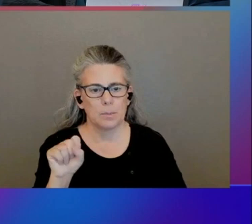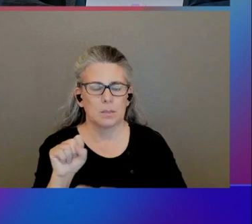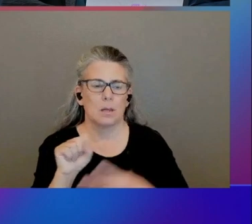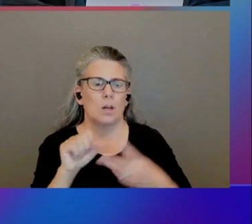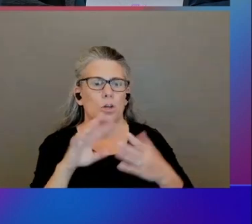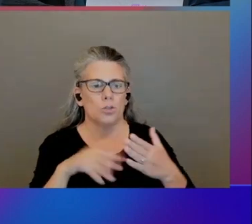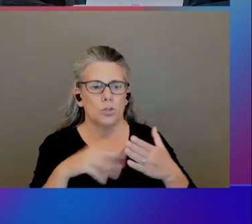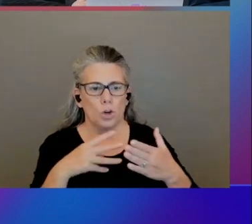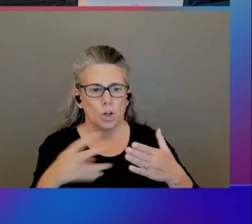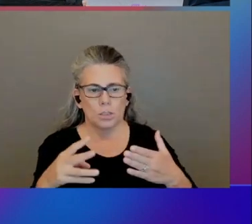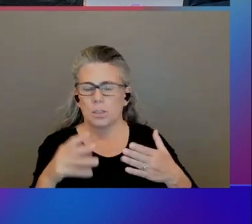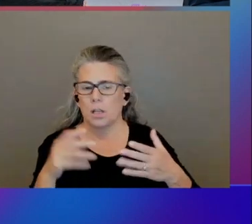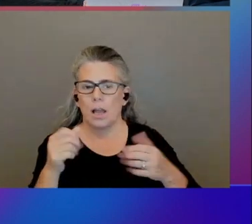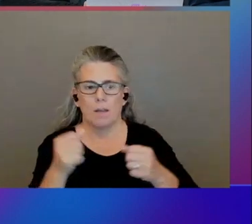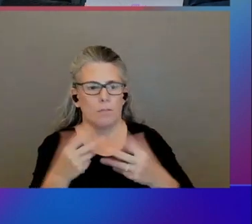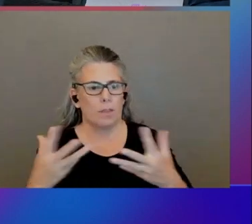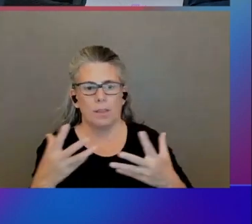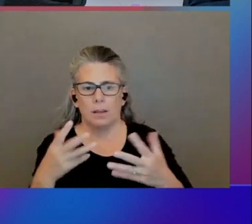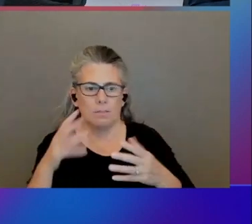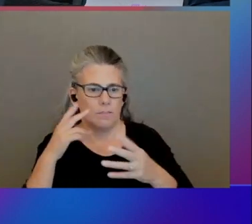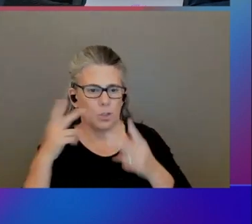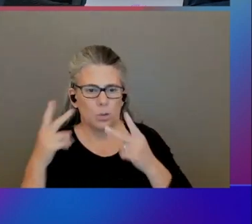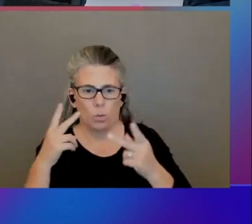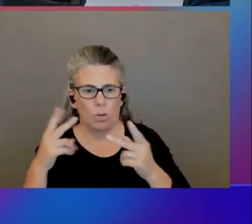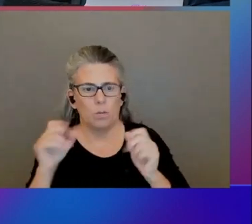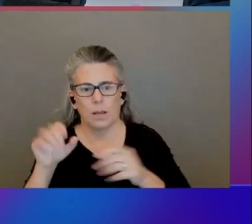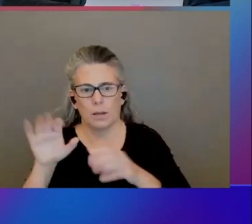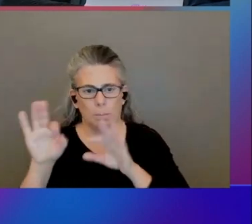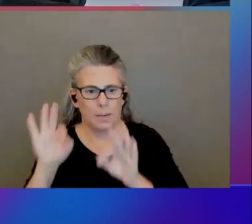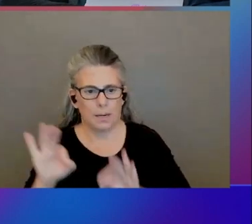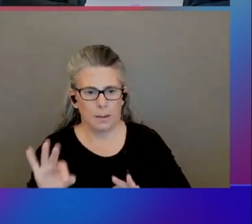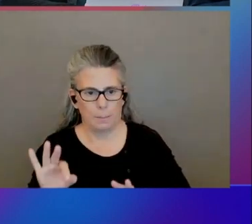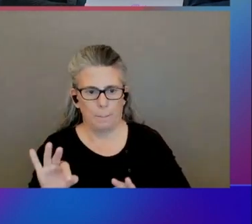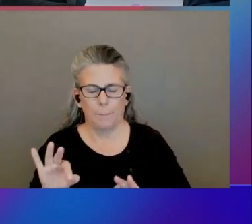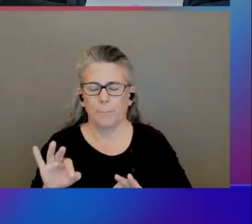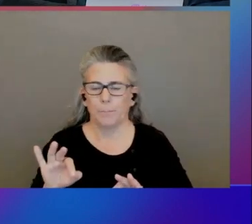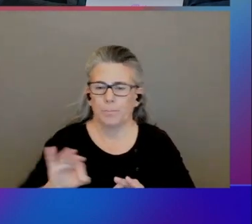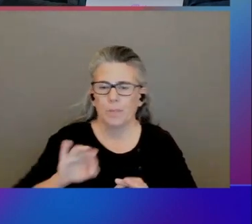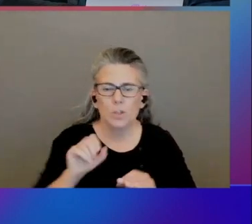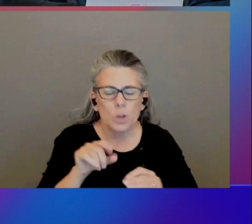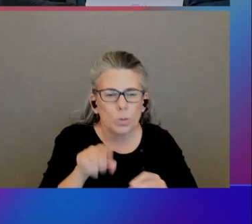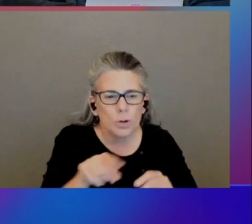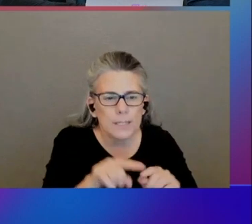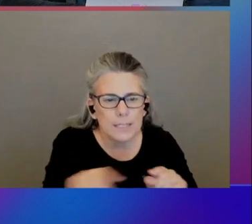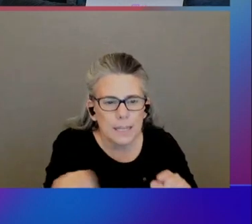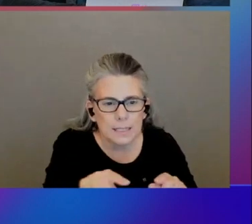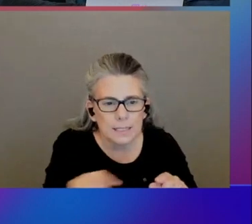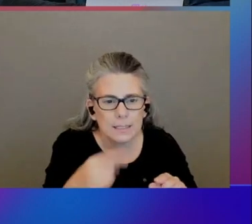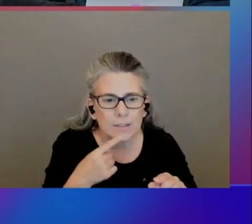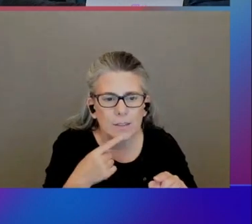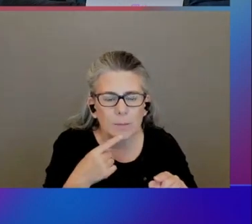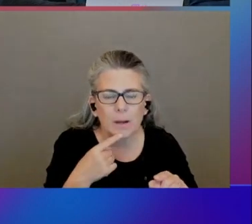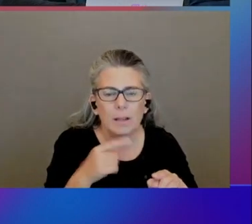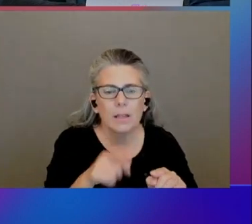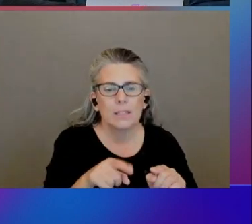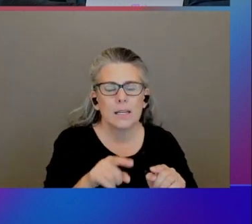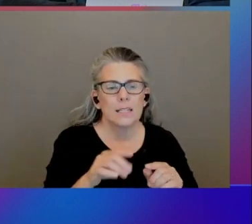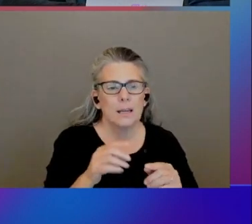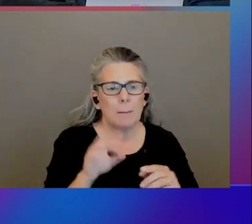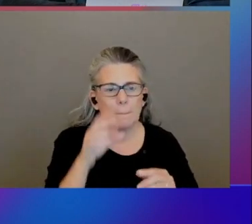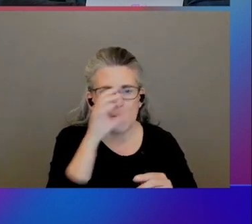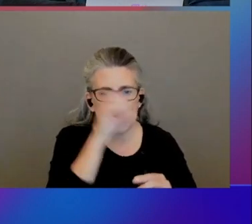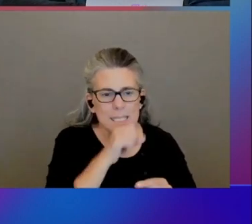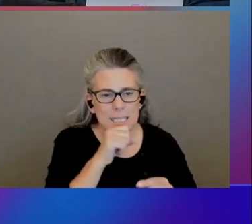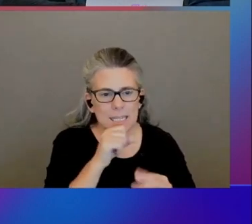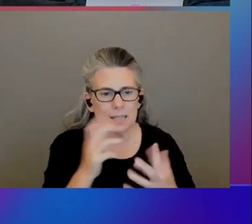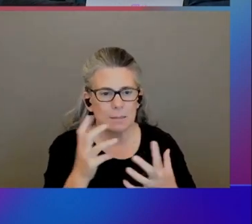there. This is interesting. Tell me more about these indicators down at the bottom where it says like missing, mismatched, unique. It feels like this would help